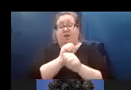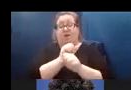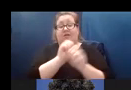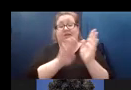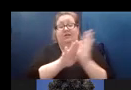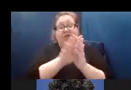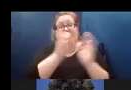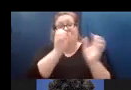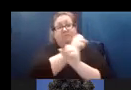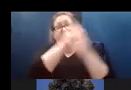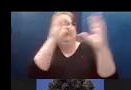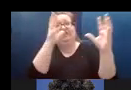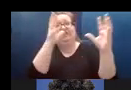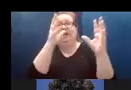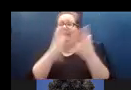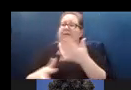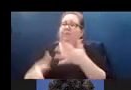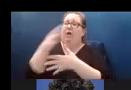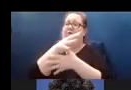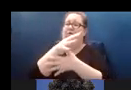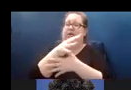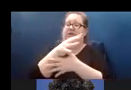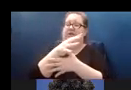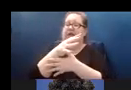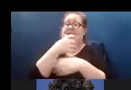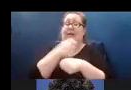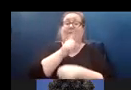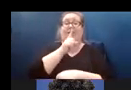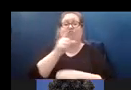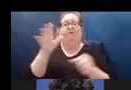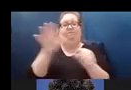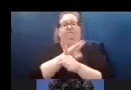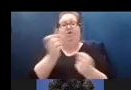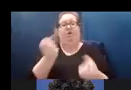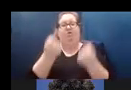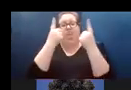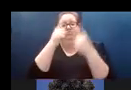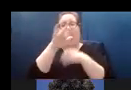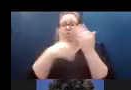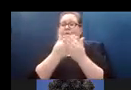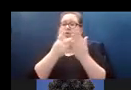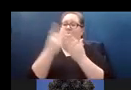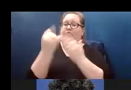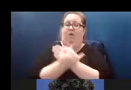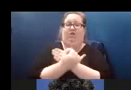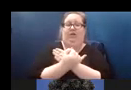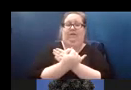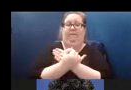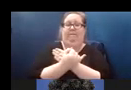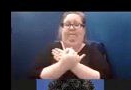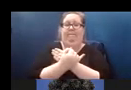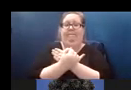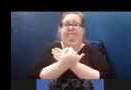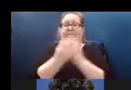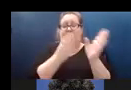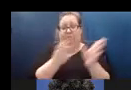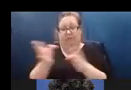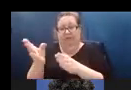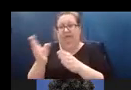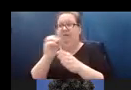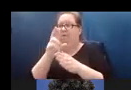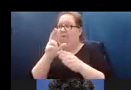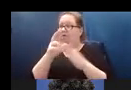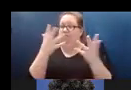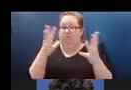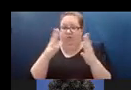worked on sort of making sure that we fully understood all of the projects that are being planned or underway.